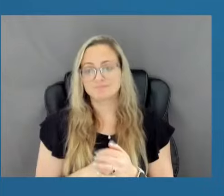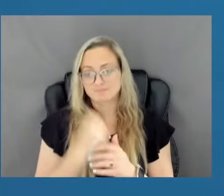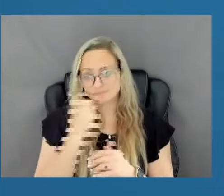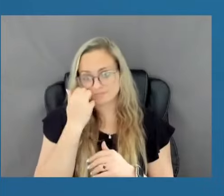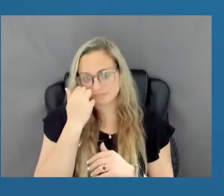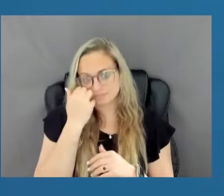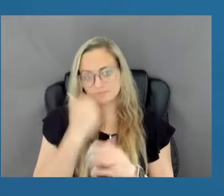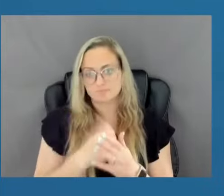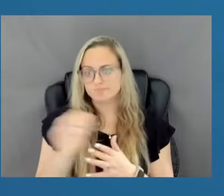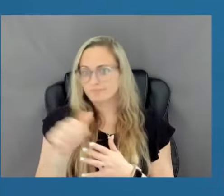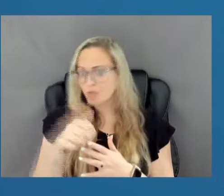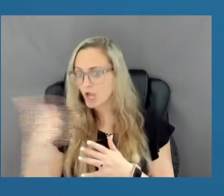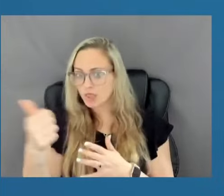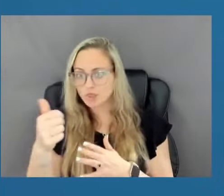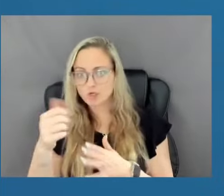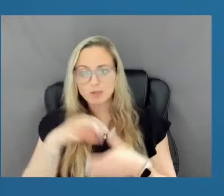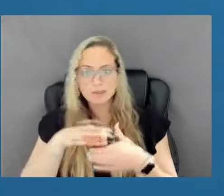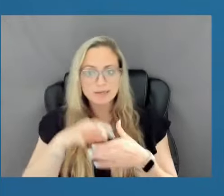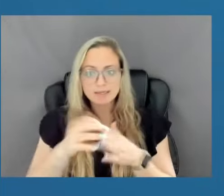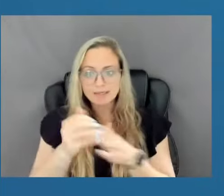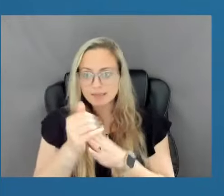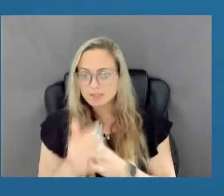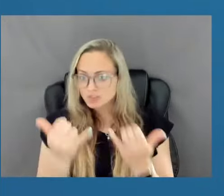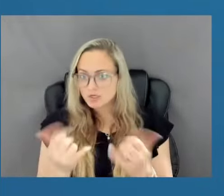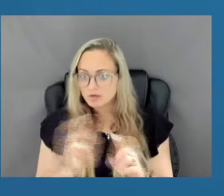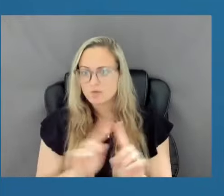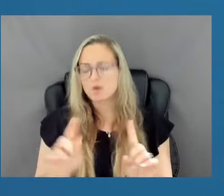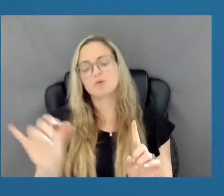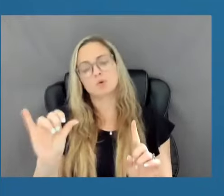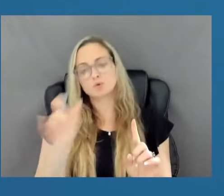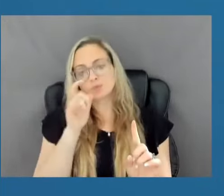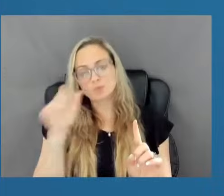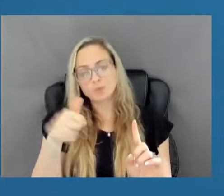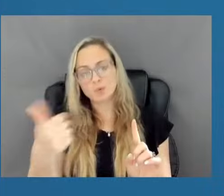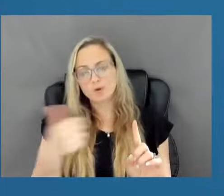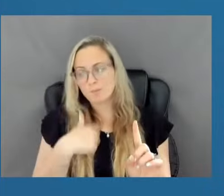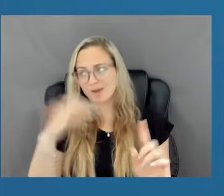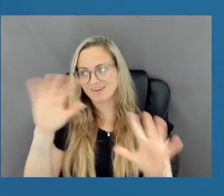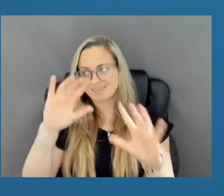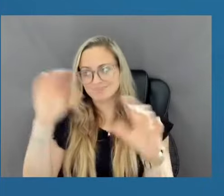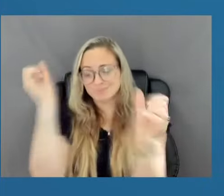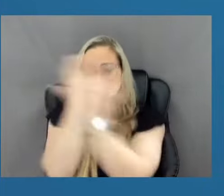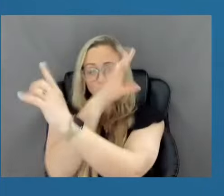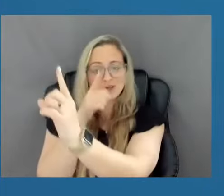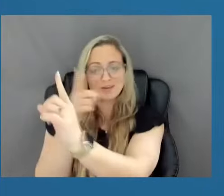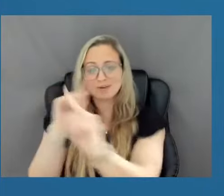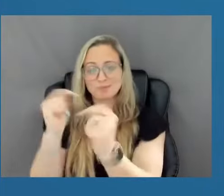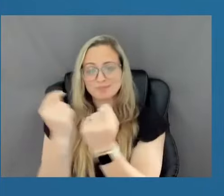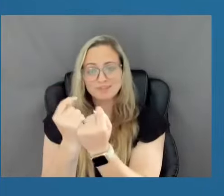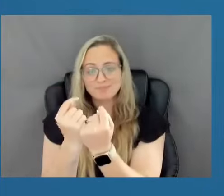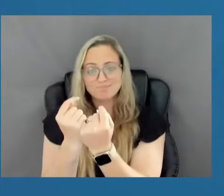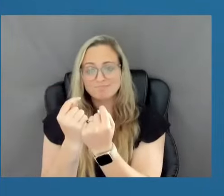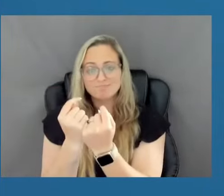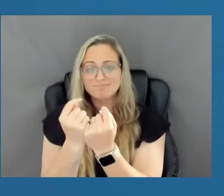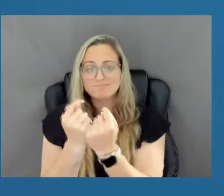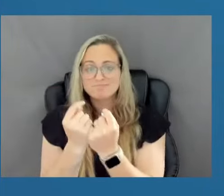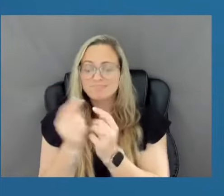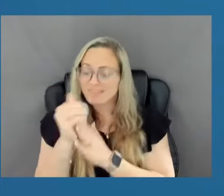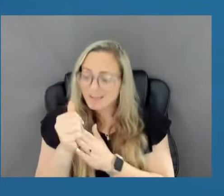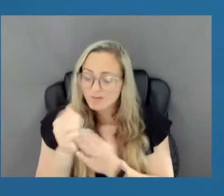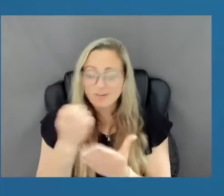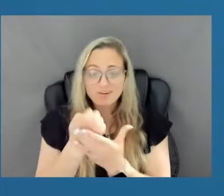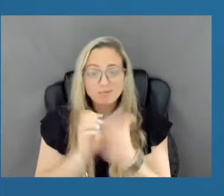All the other elected leaders here today, but also I have my dream team. I have the leader of my economic